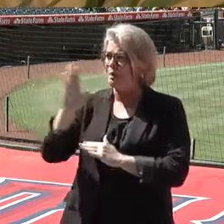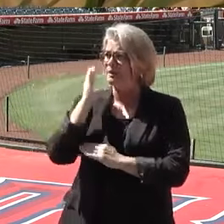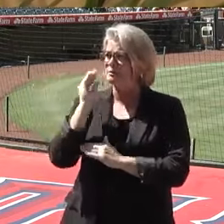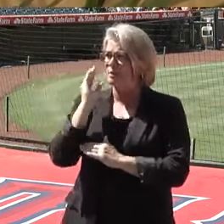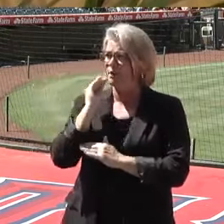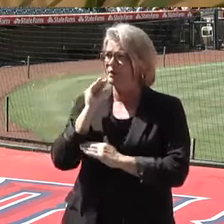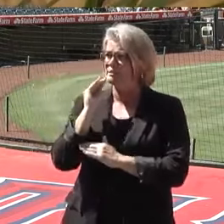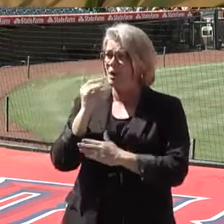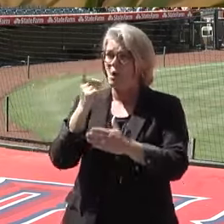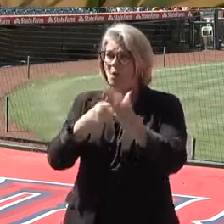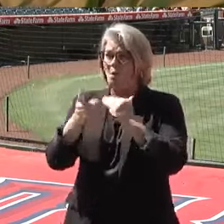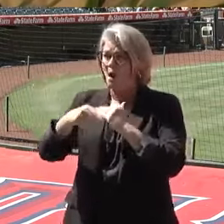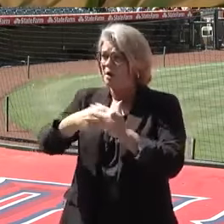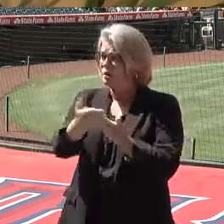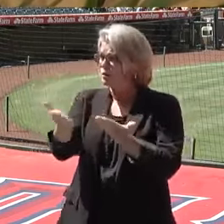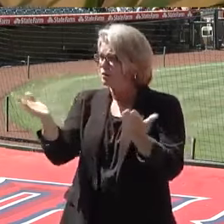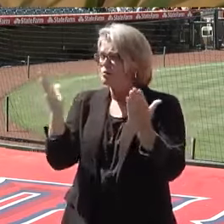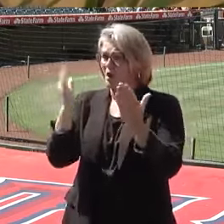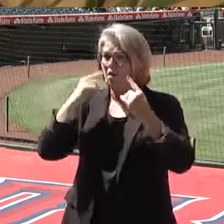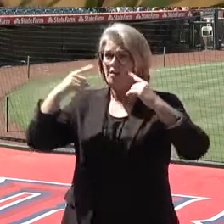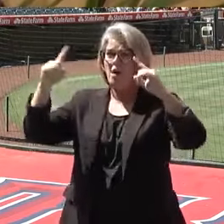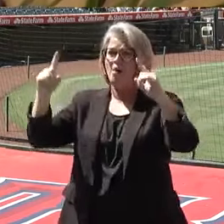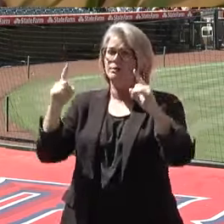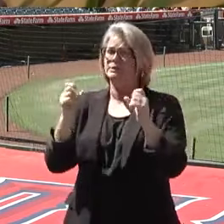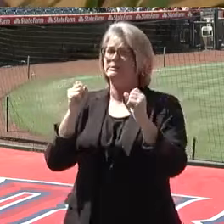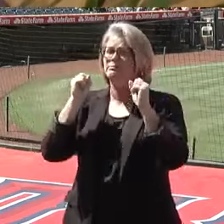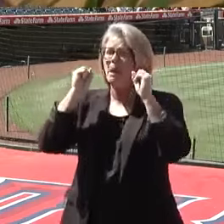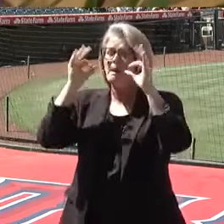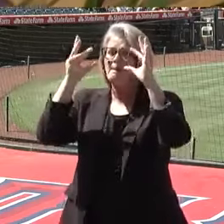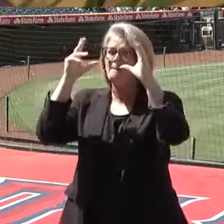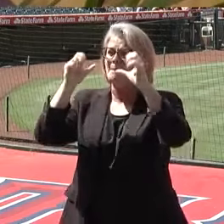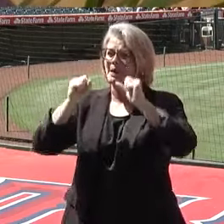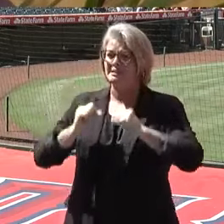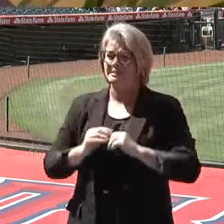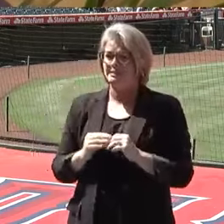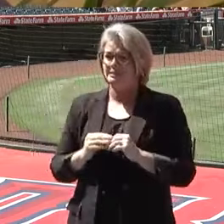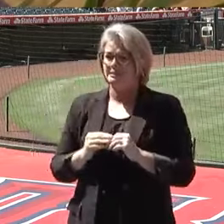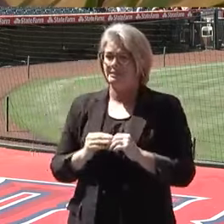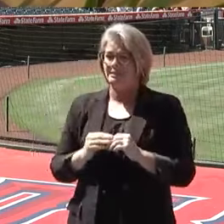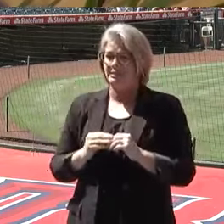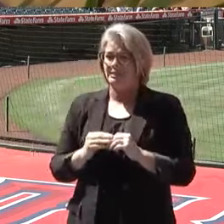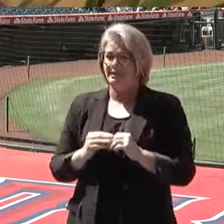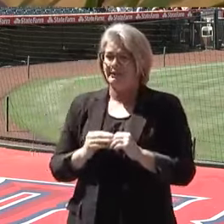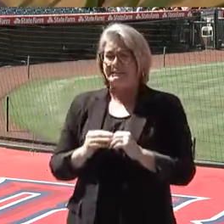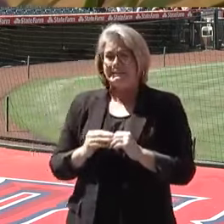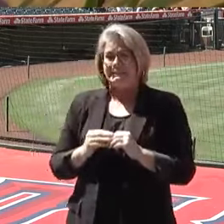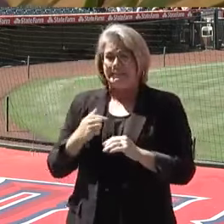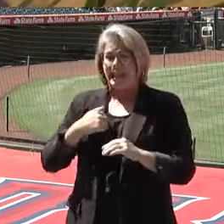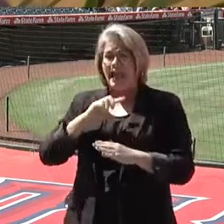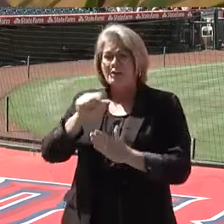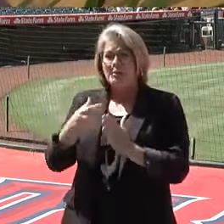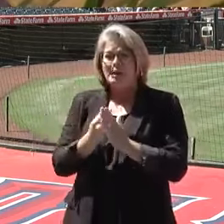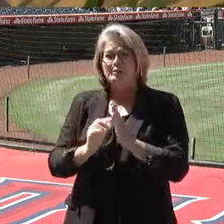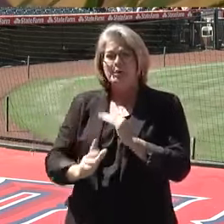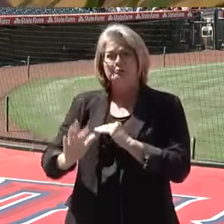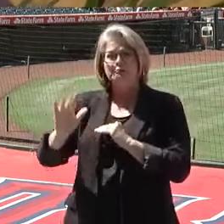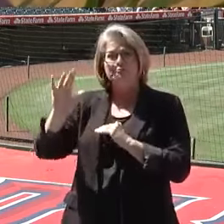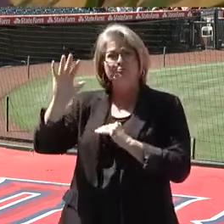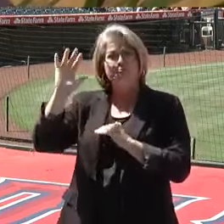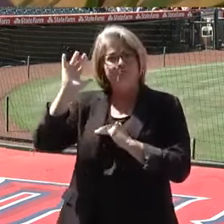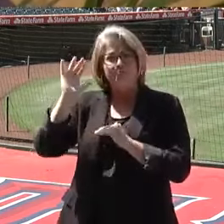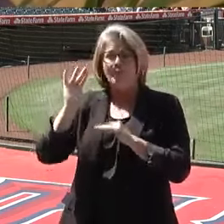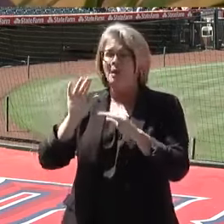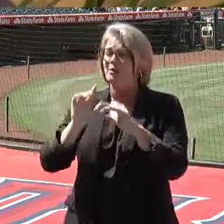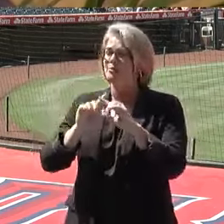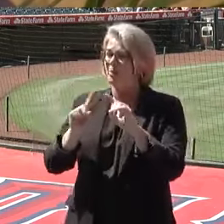is nothing short of extraordinary. And because it's been a number of years since my own graduation, I can also